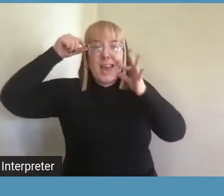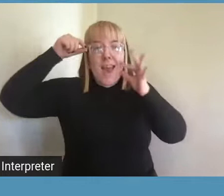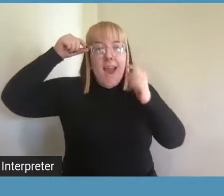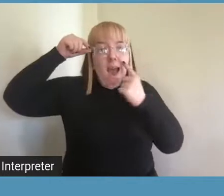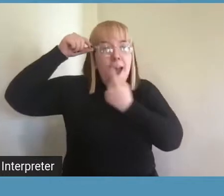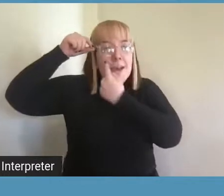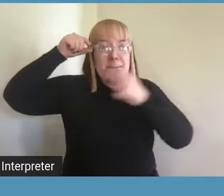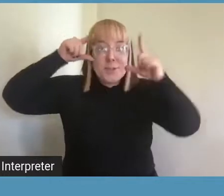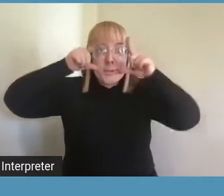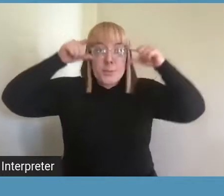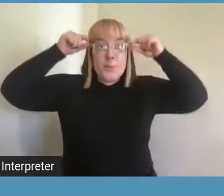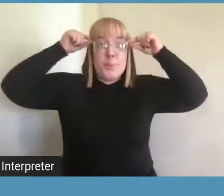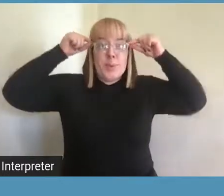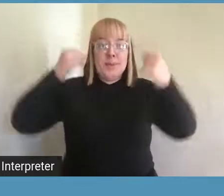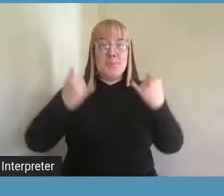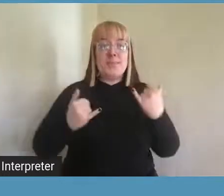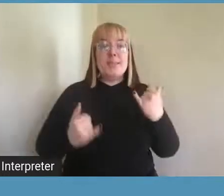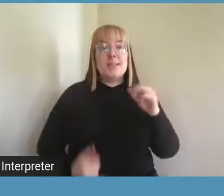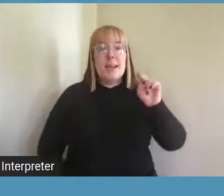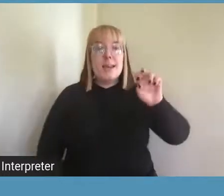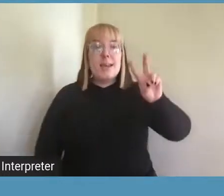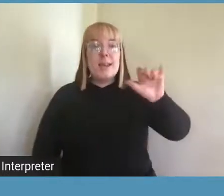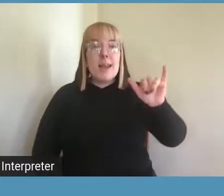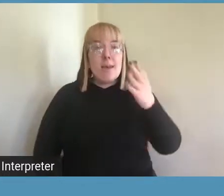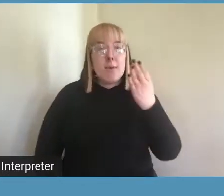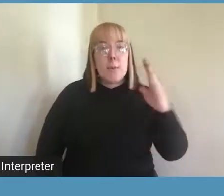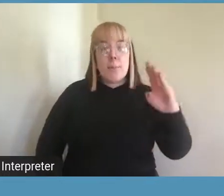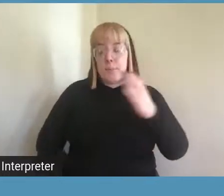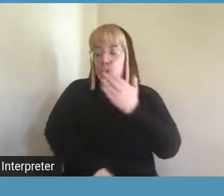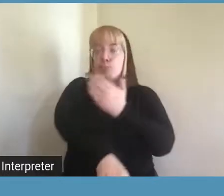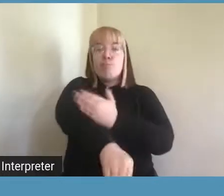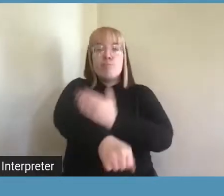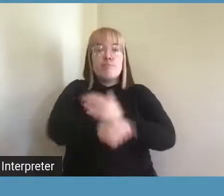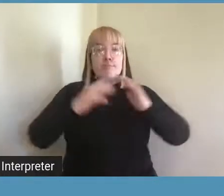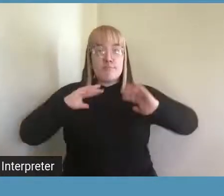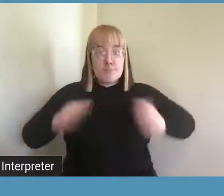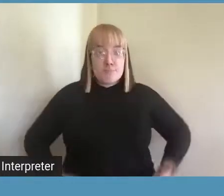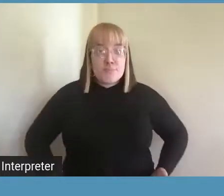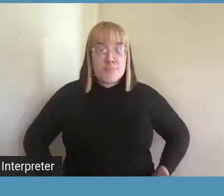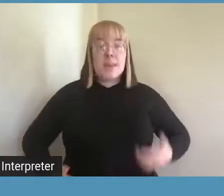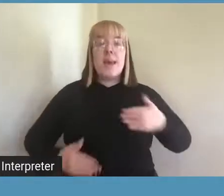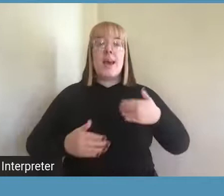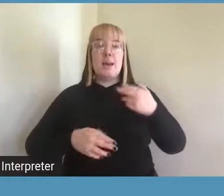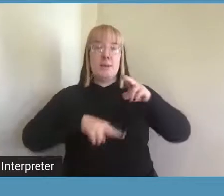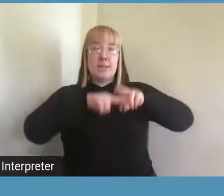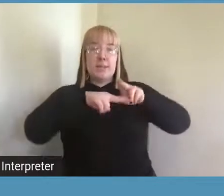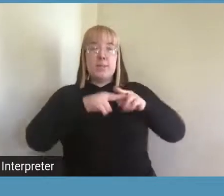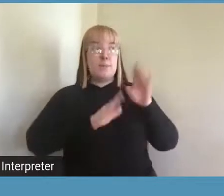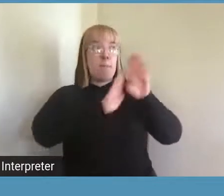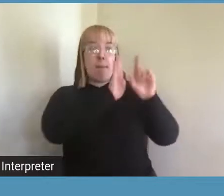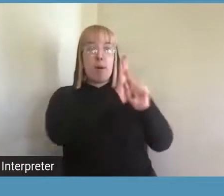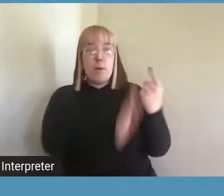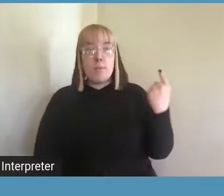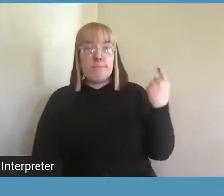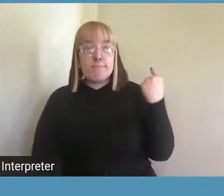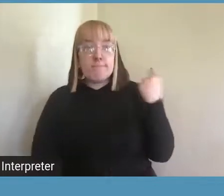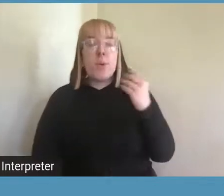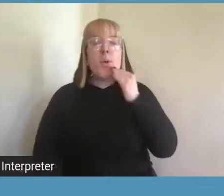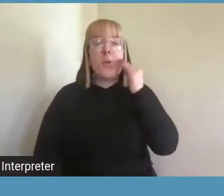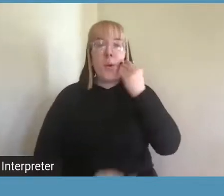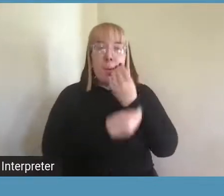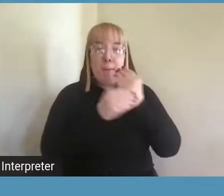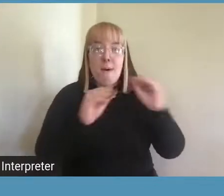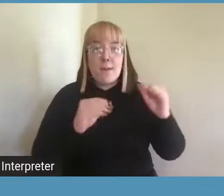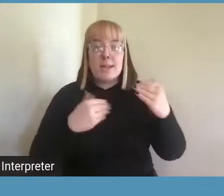And today, I'm wearing a navy blue blouse with 3/4 length sleeves, and I'm sitting in front of a backdrop of my home office, which consists